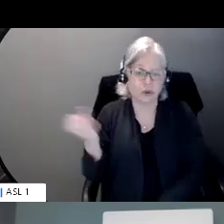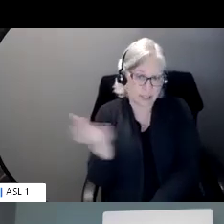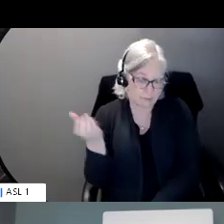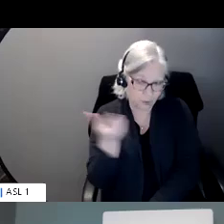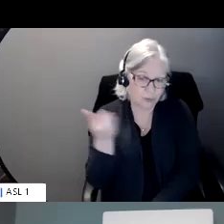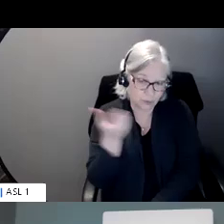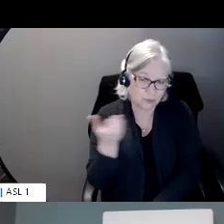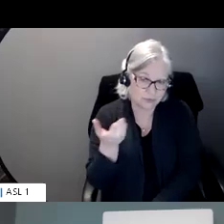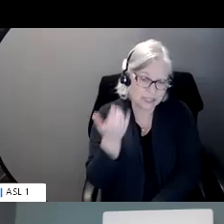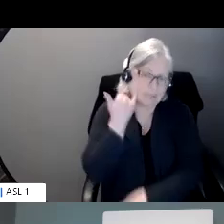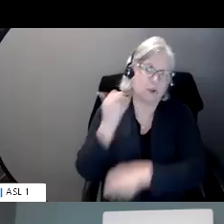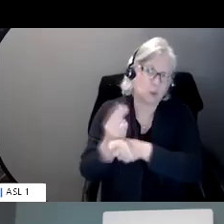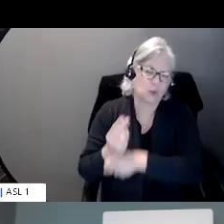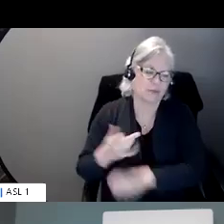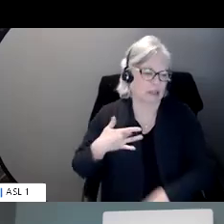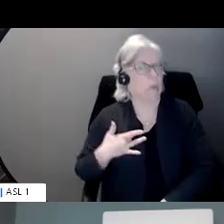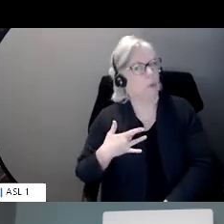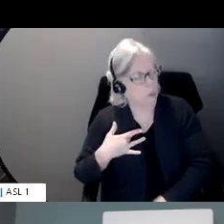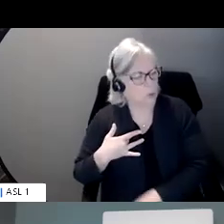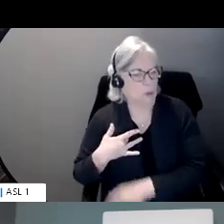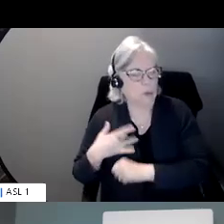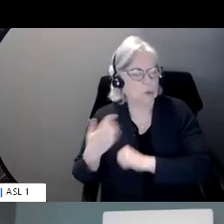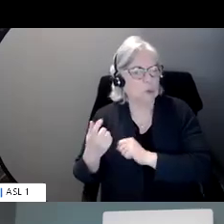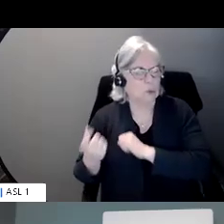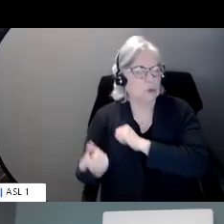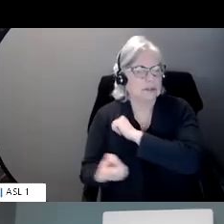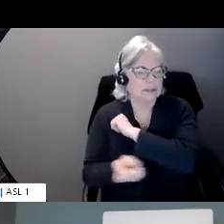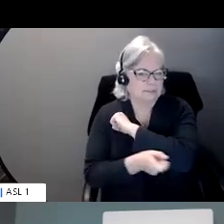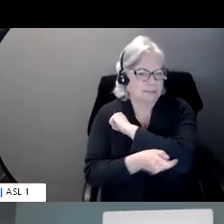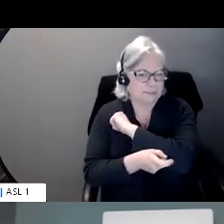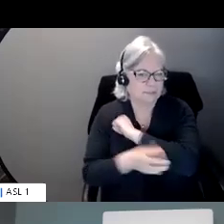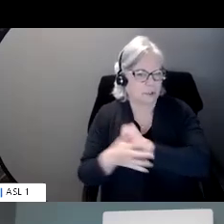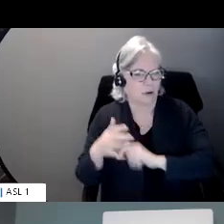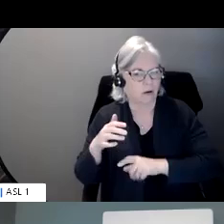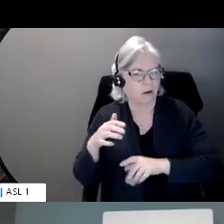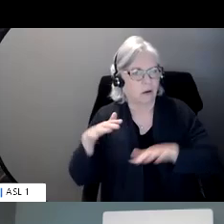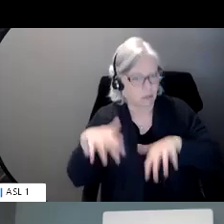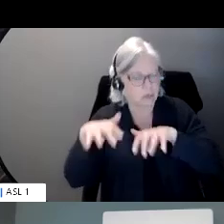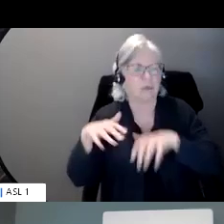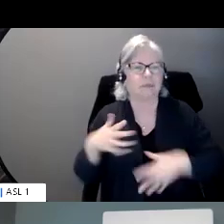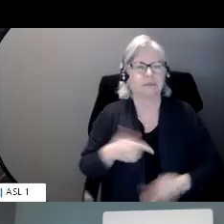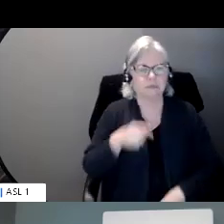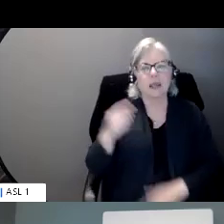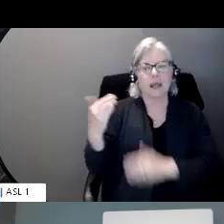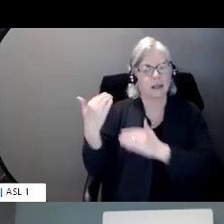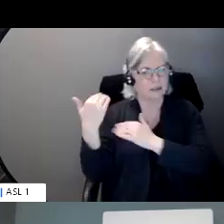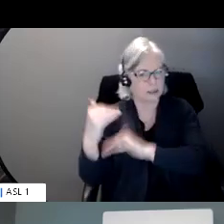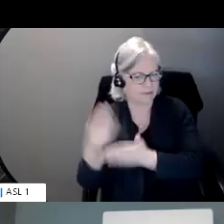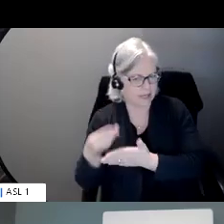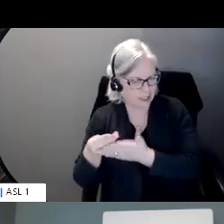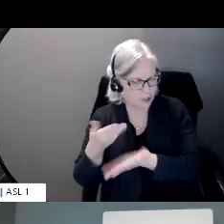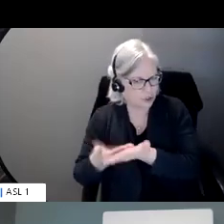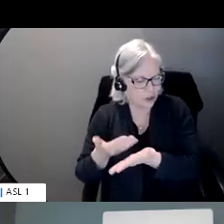them. Women coming to us have limited income or savings, and they have limited financial knowledge. They weren't the partner